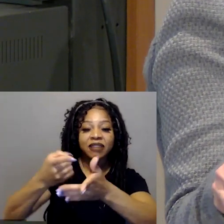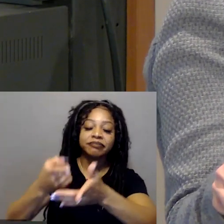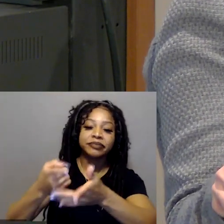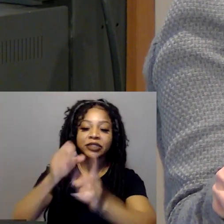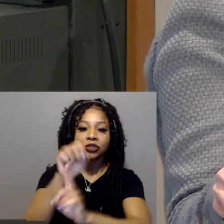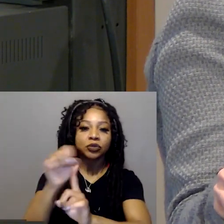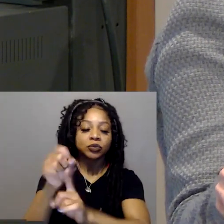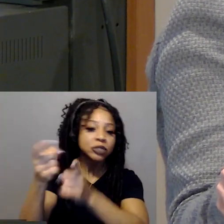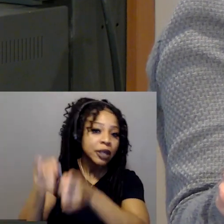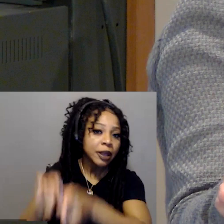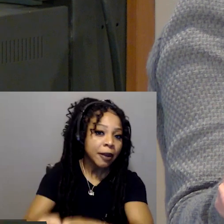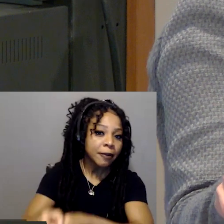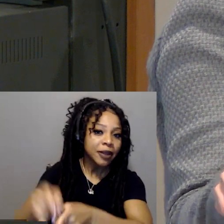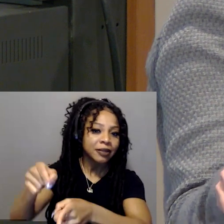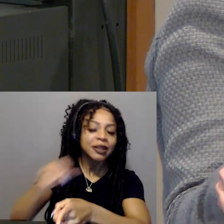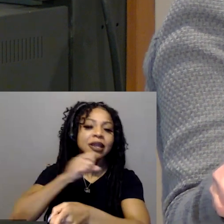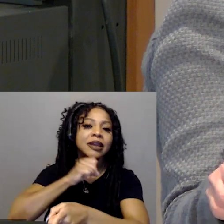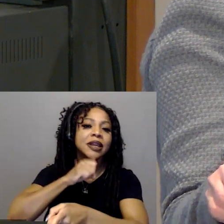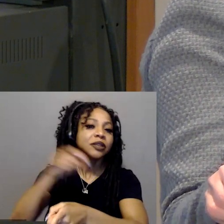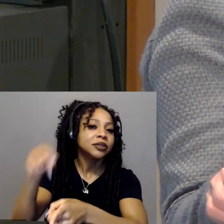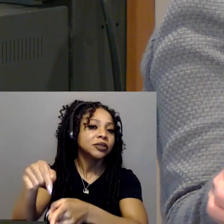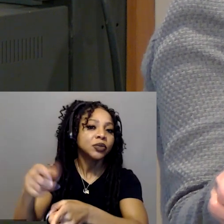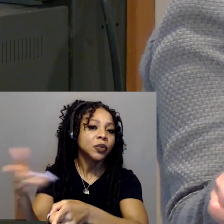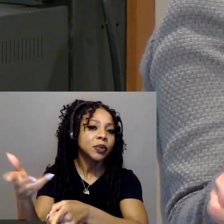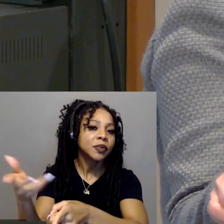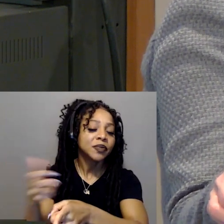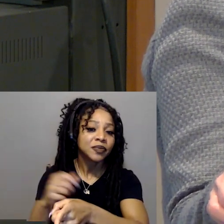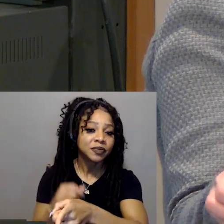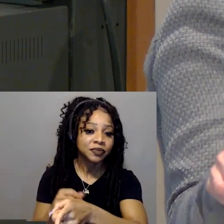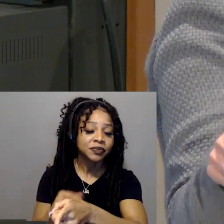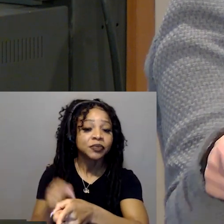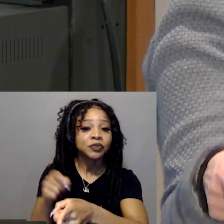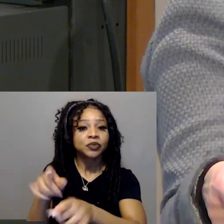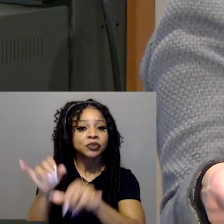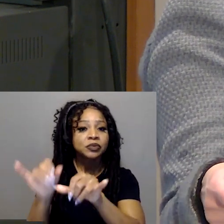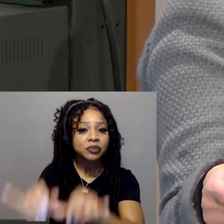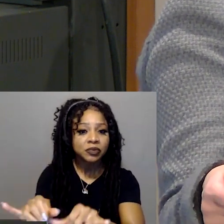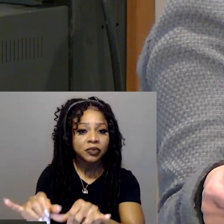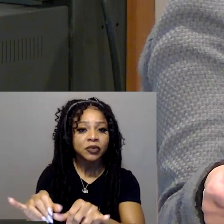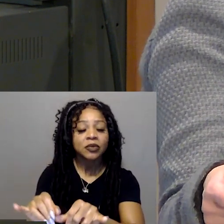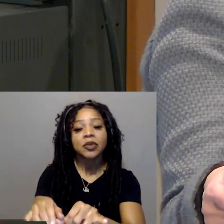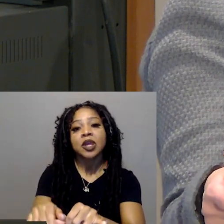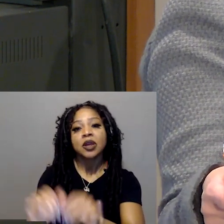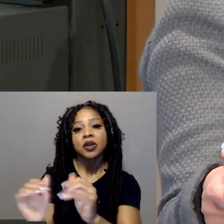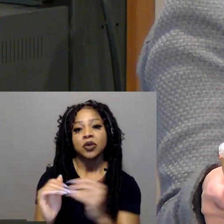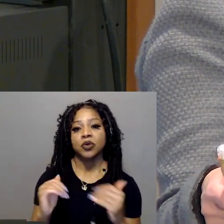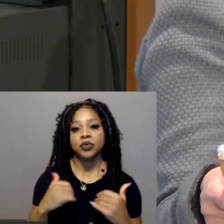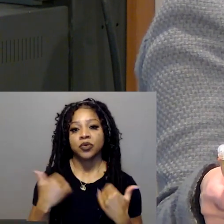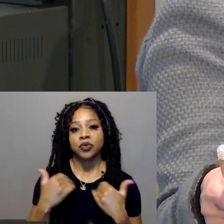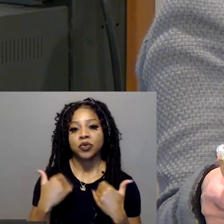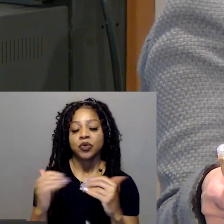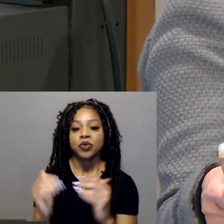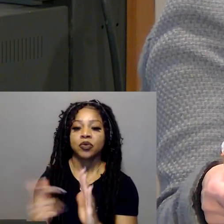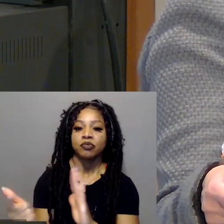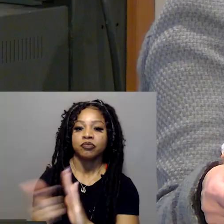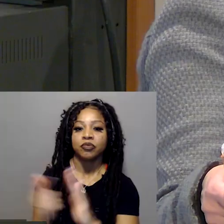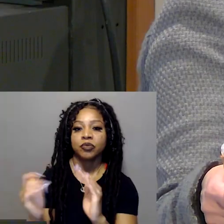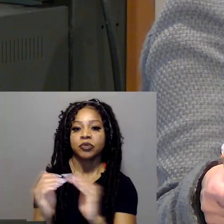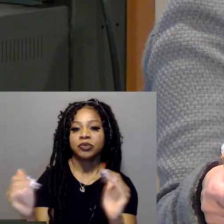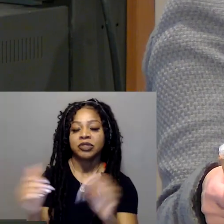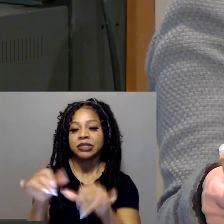the age they're looking at. And you stay in the youth criminal justice system throughout that period of